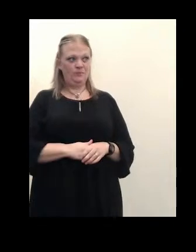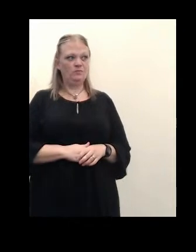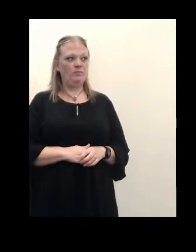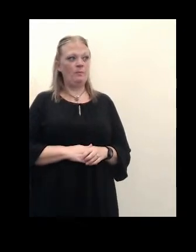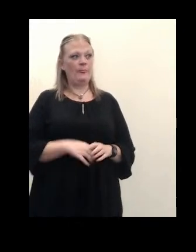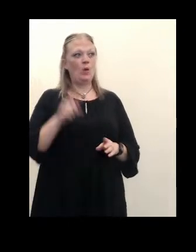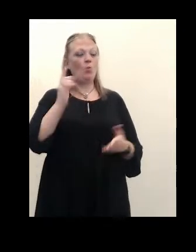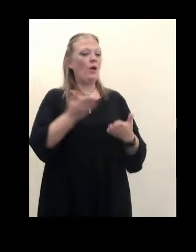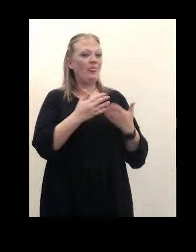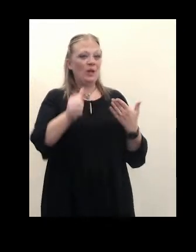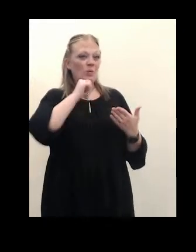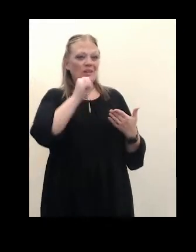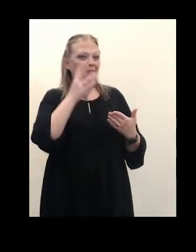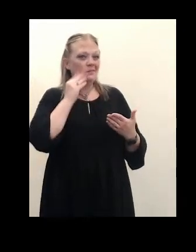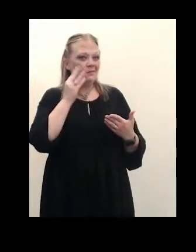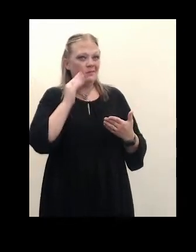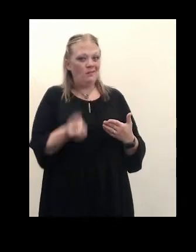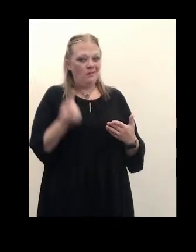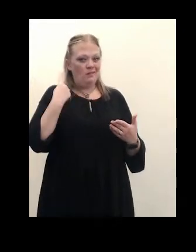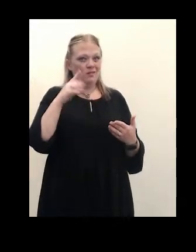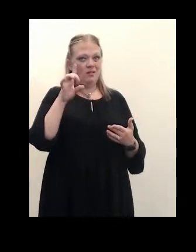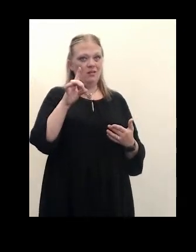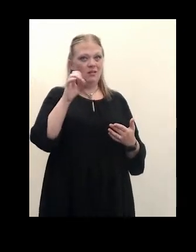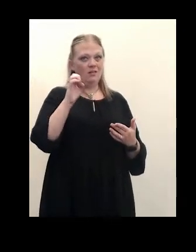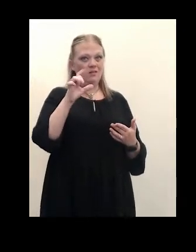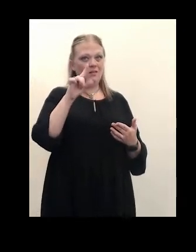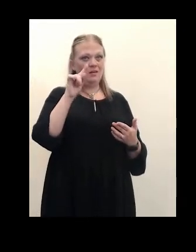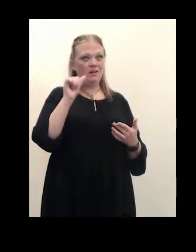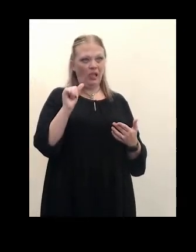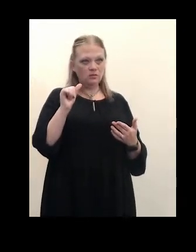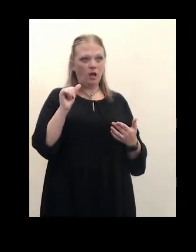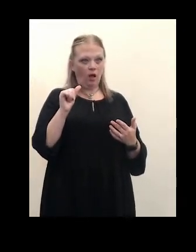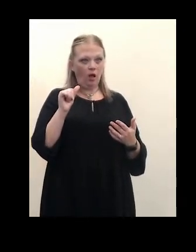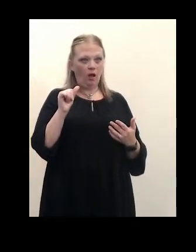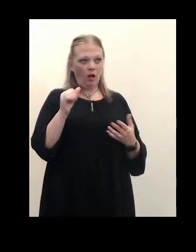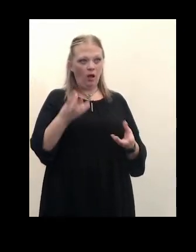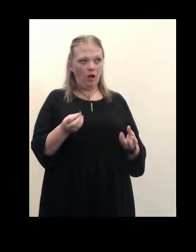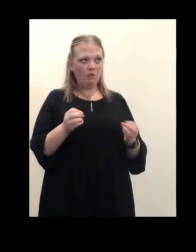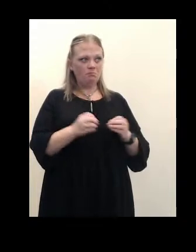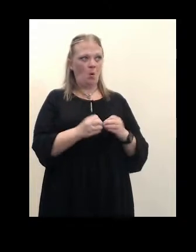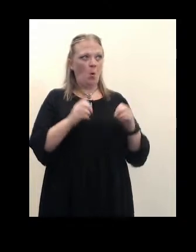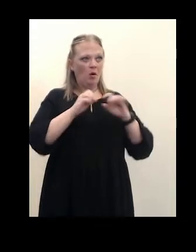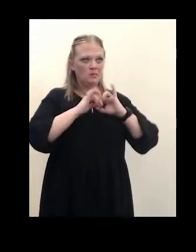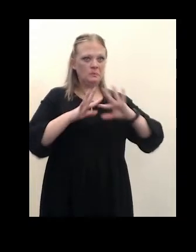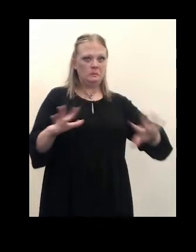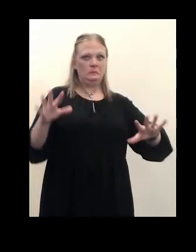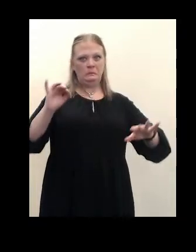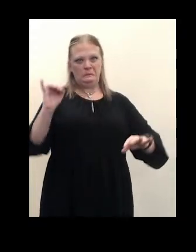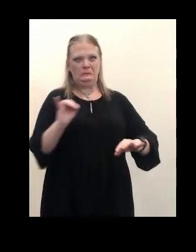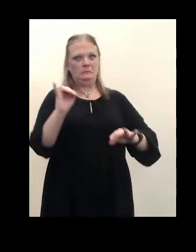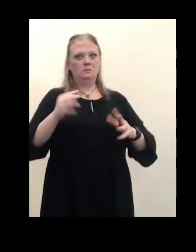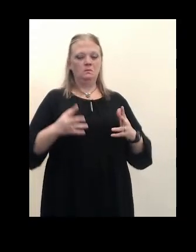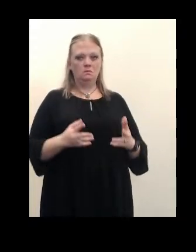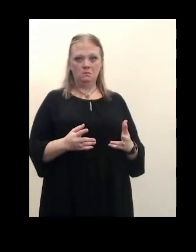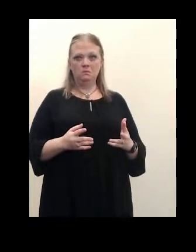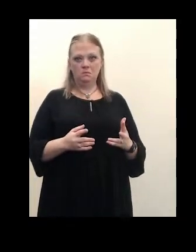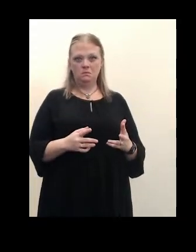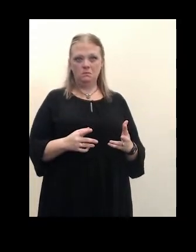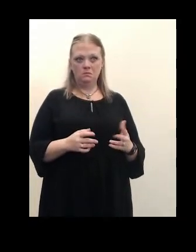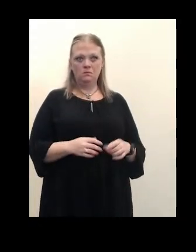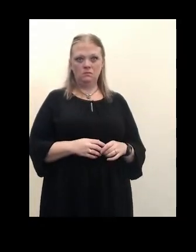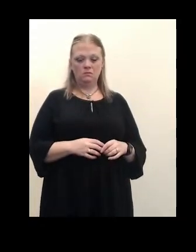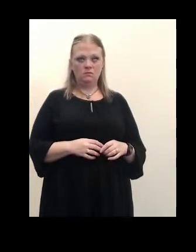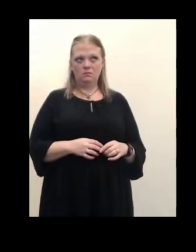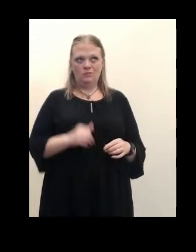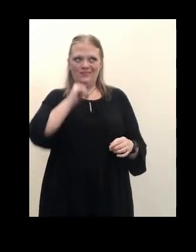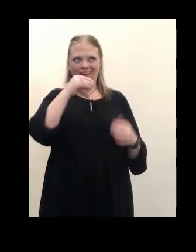deal with last year was the Delta variant, which we know is much more infectious. And that is something that just didn't have